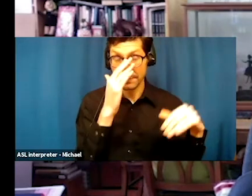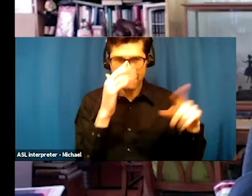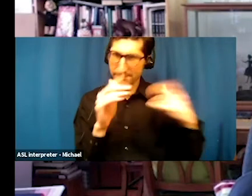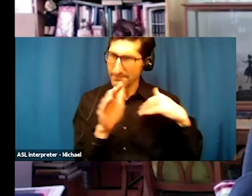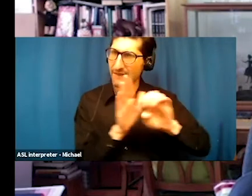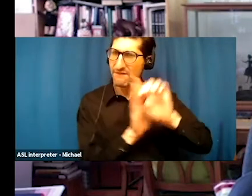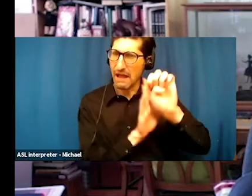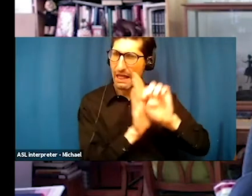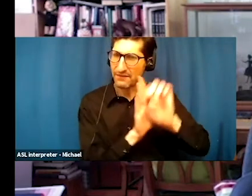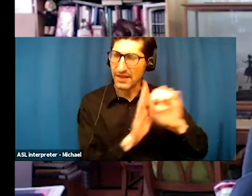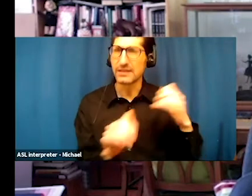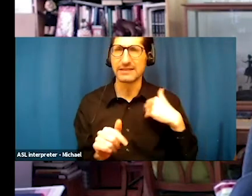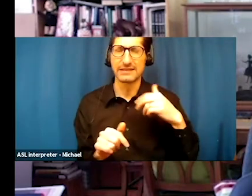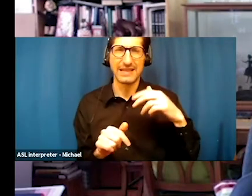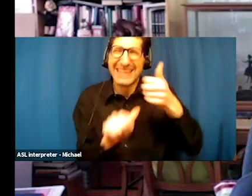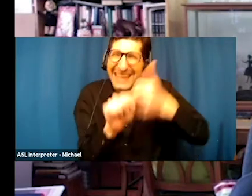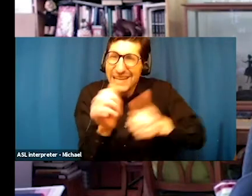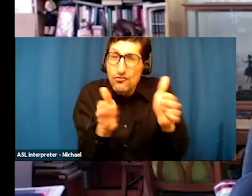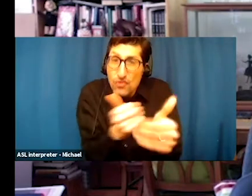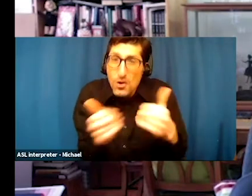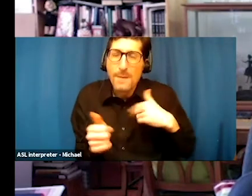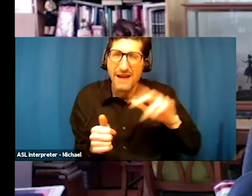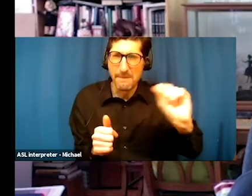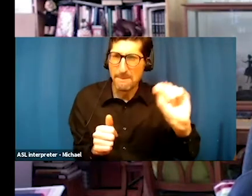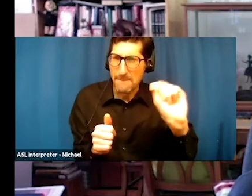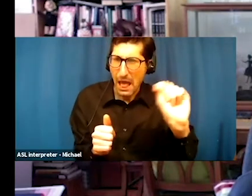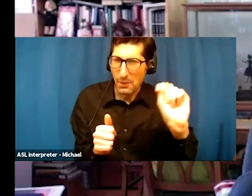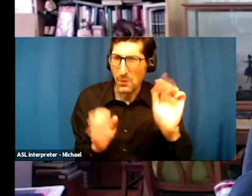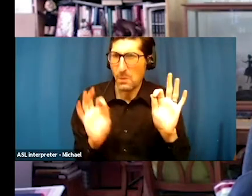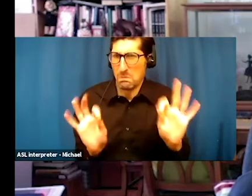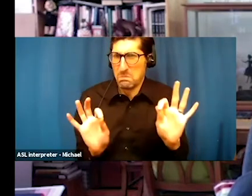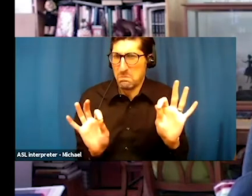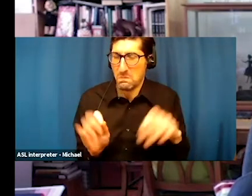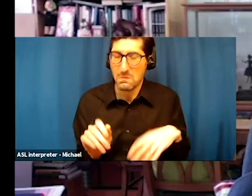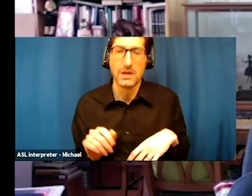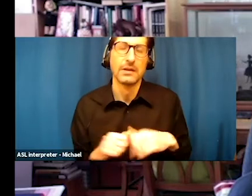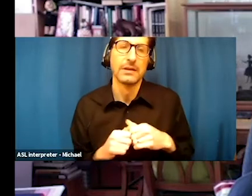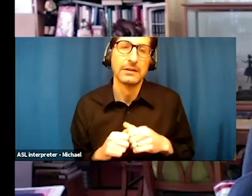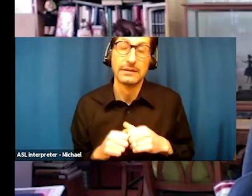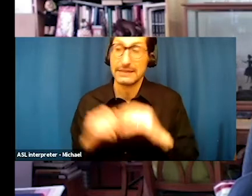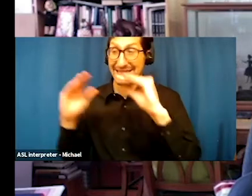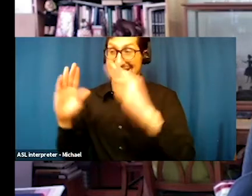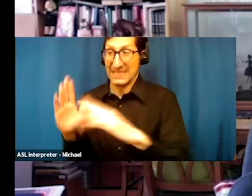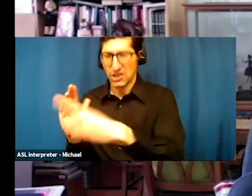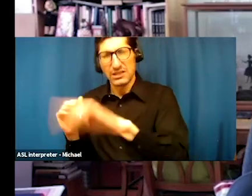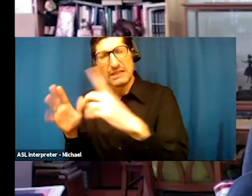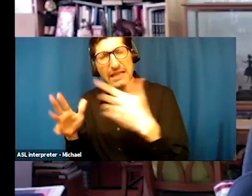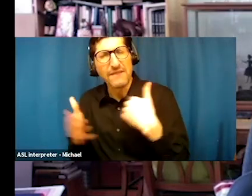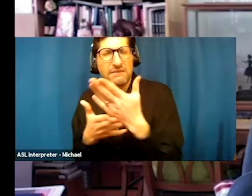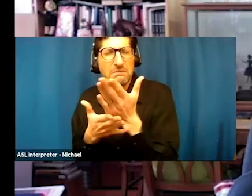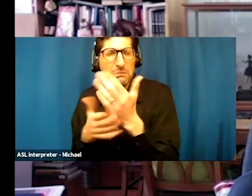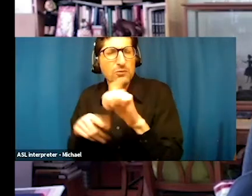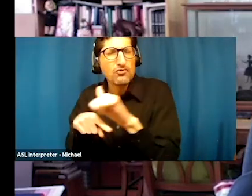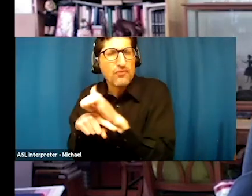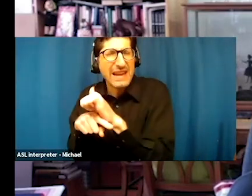and restrooms in every room and teachers who were trained up to a point insofar